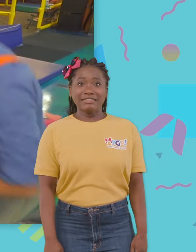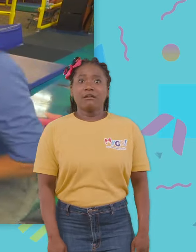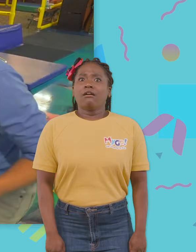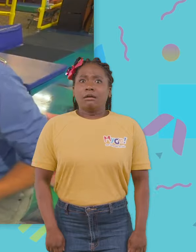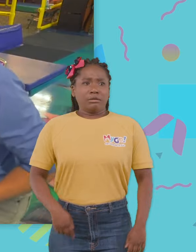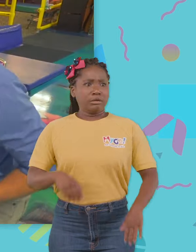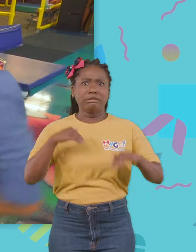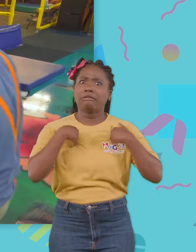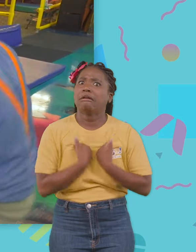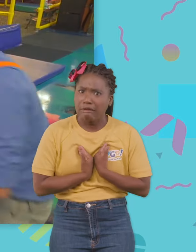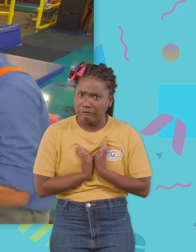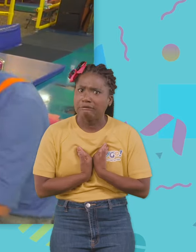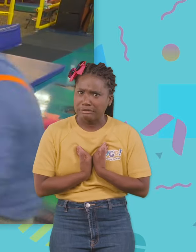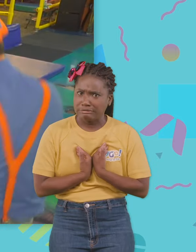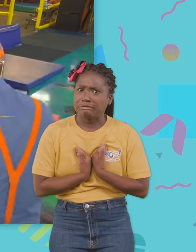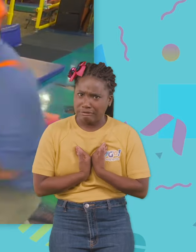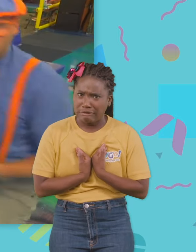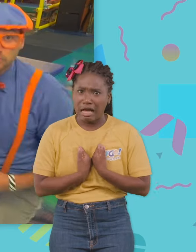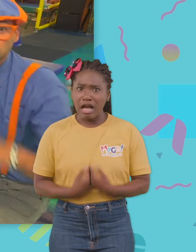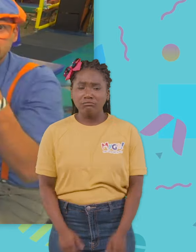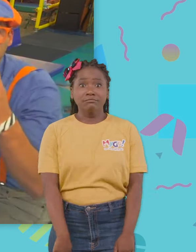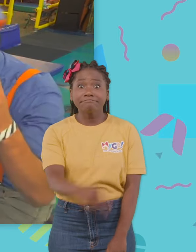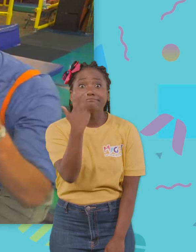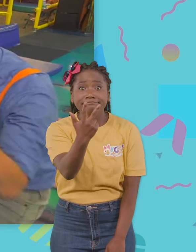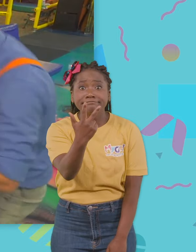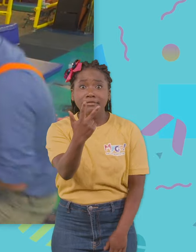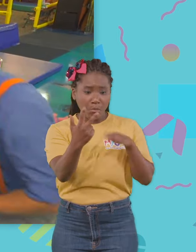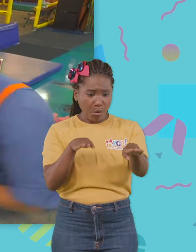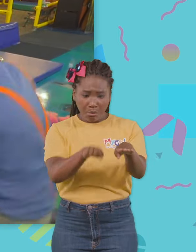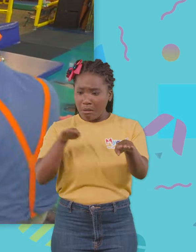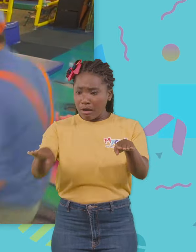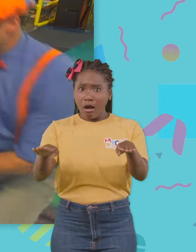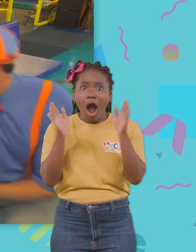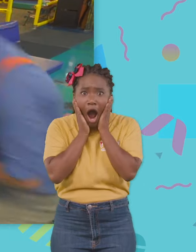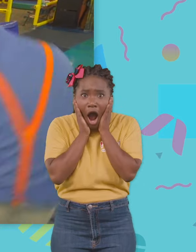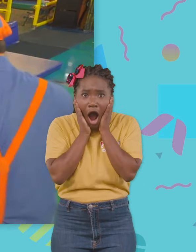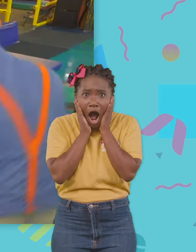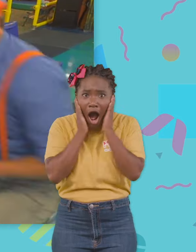Whoa! Whoa! I'm getting tired! Whoa, 3 of them are coming out!